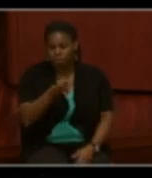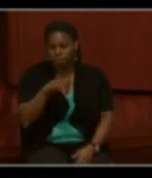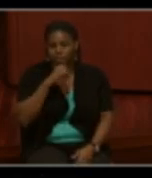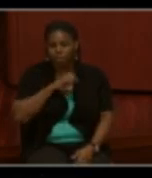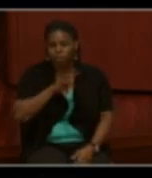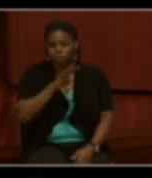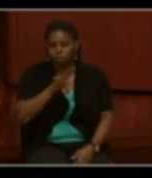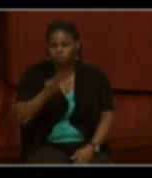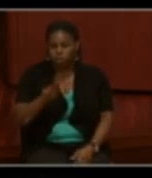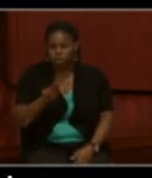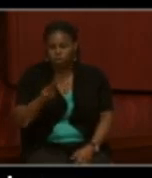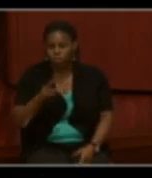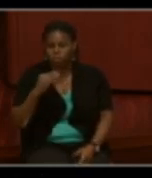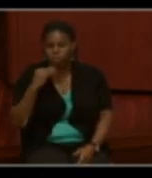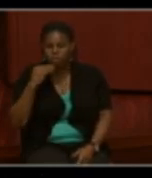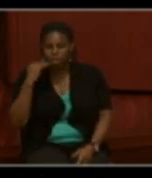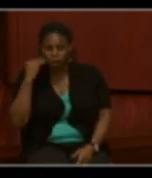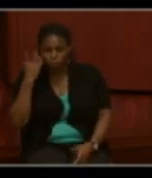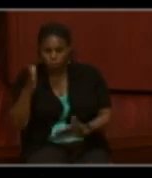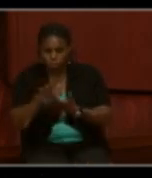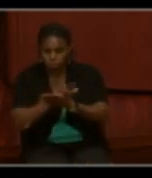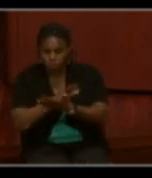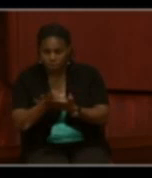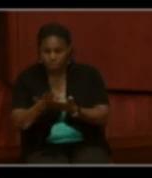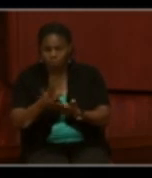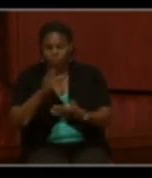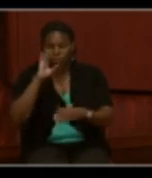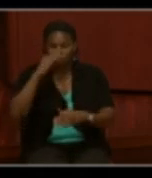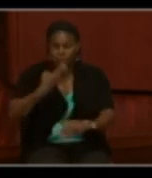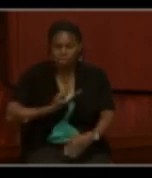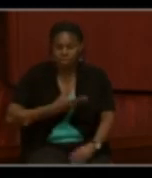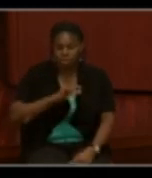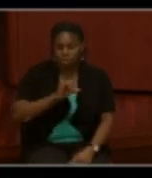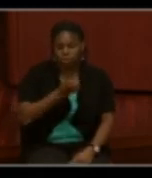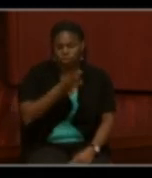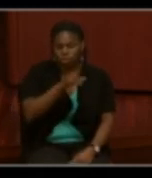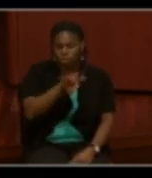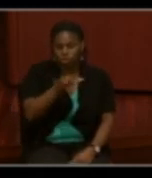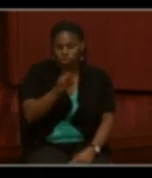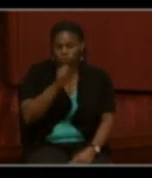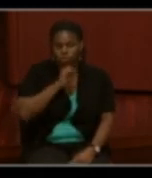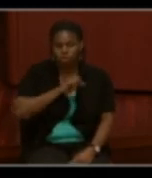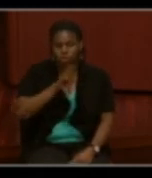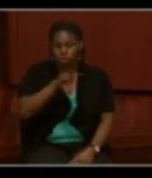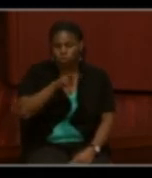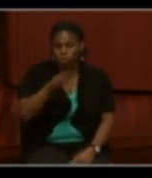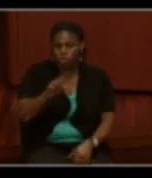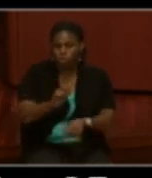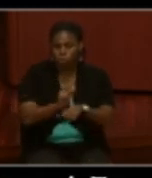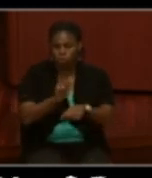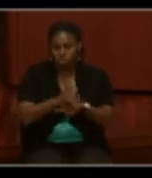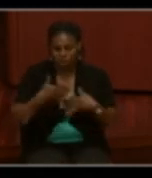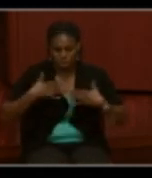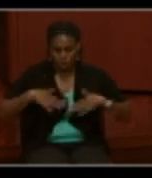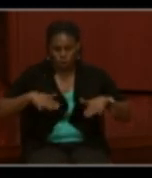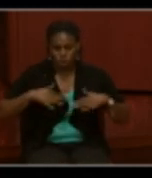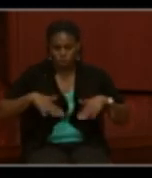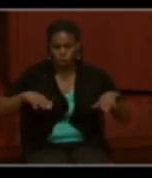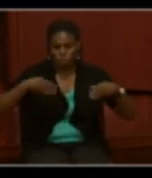keeping house. Their son, Charles, age 22, works at a clothing store.